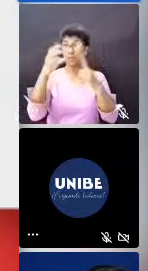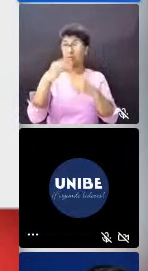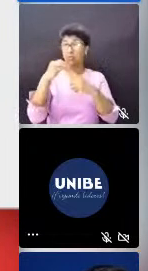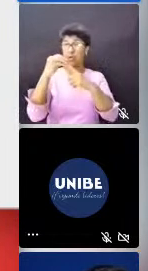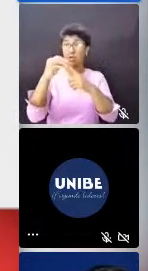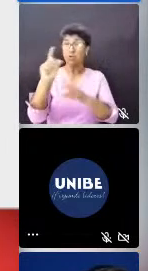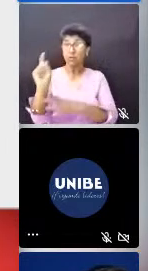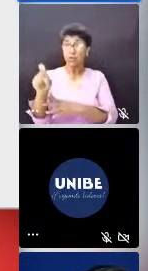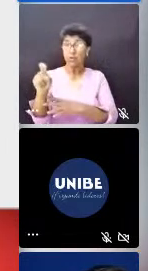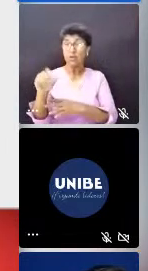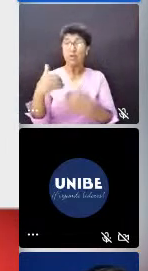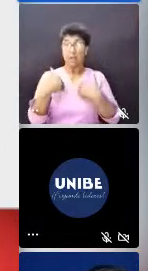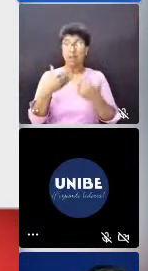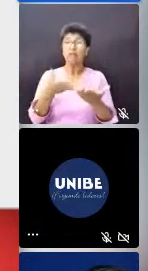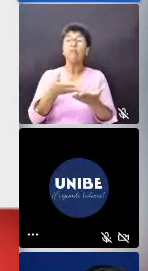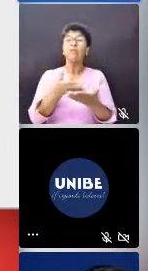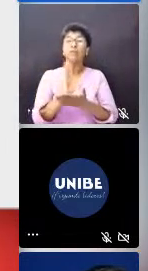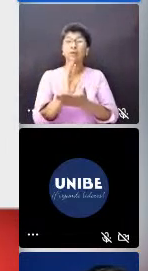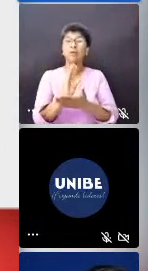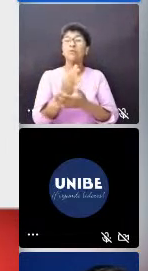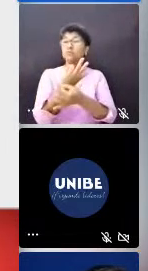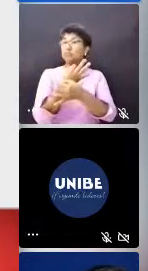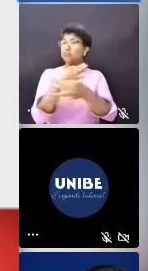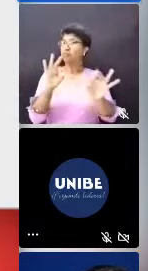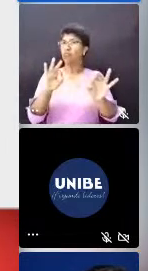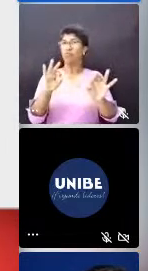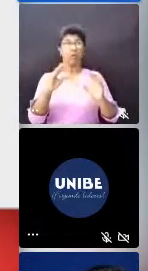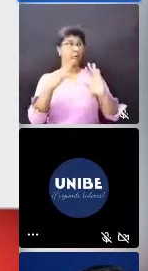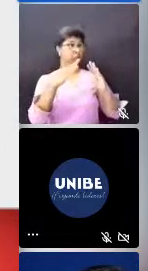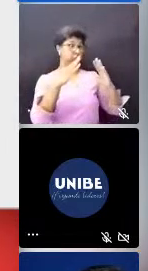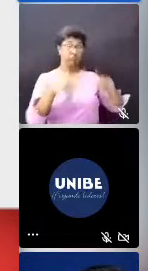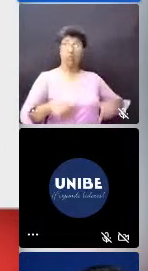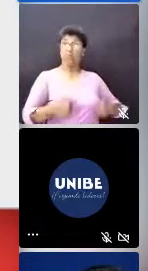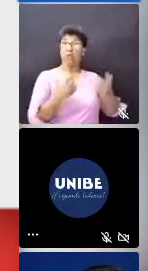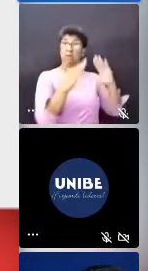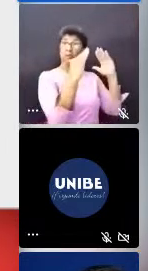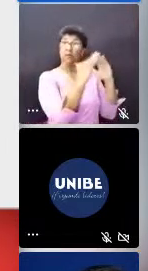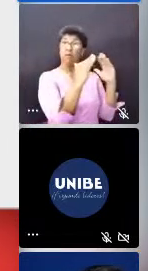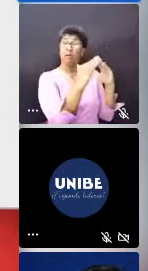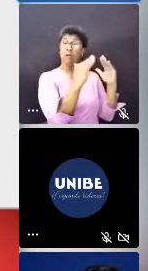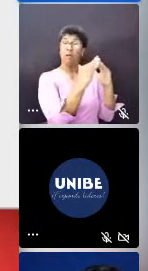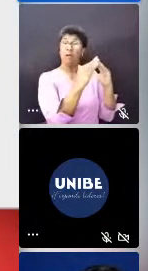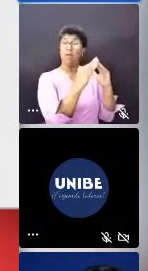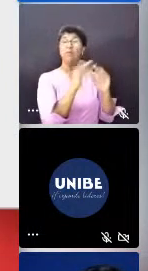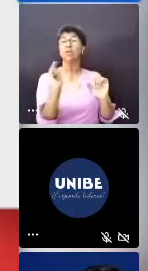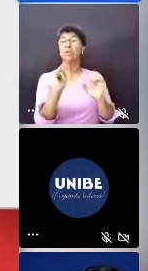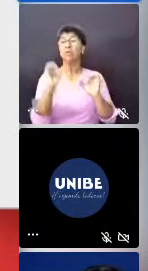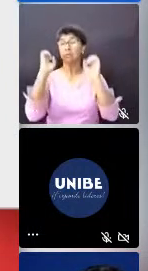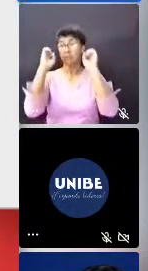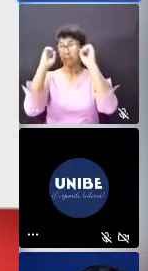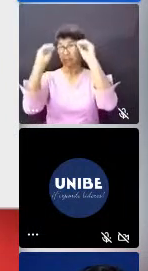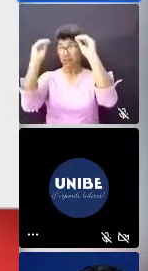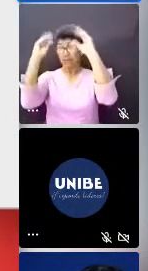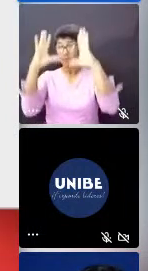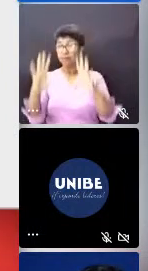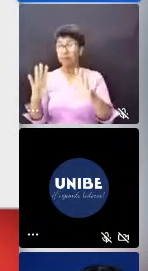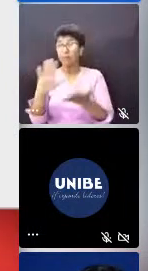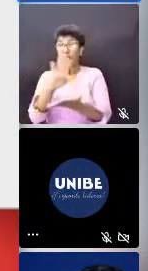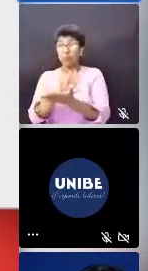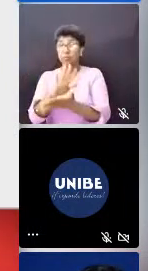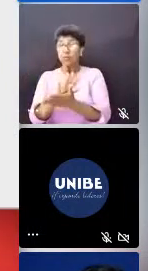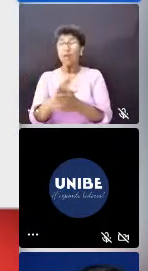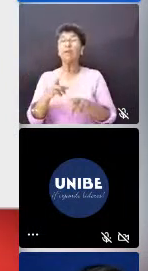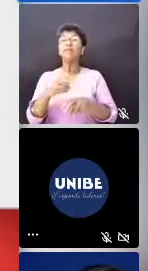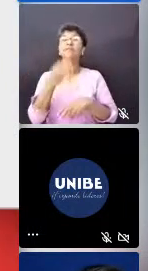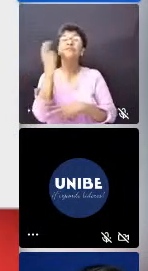needs have also rights to free accommodation in a special educational pedagogical center, free transport